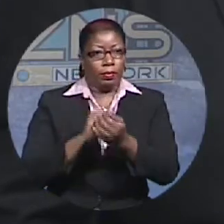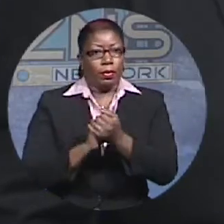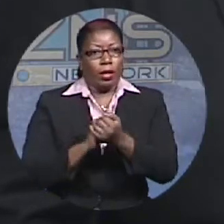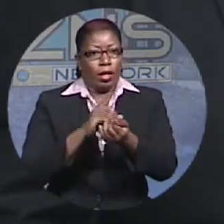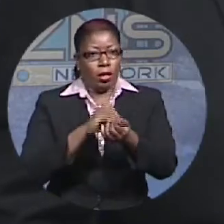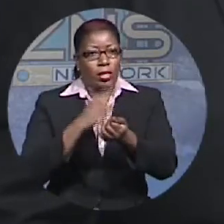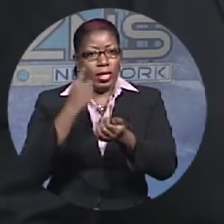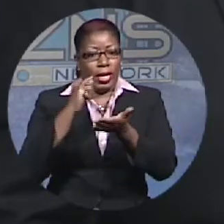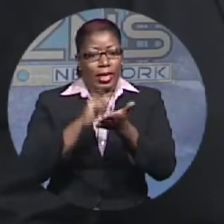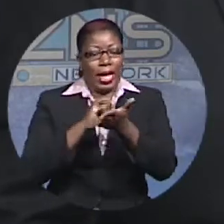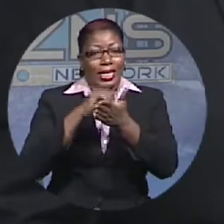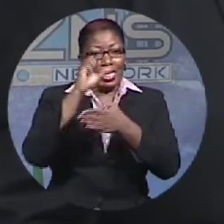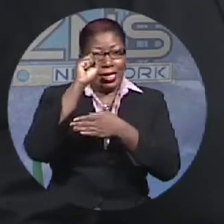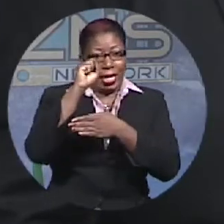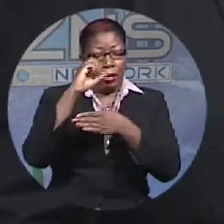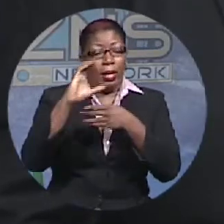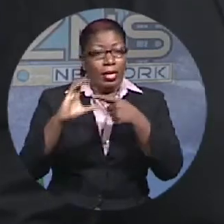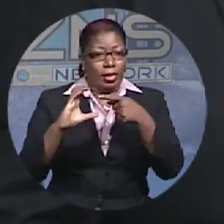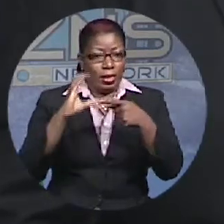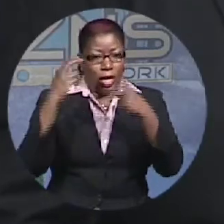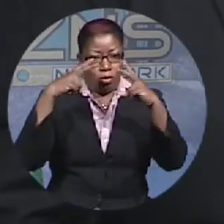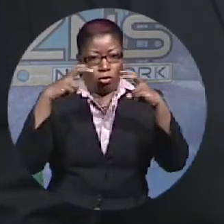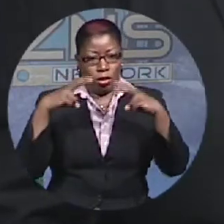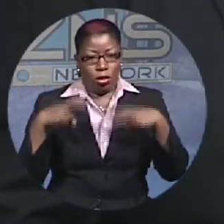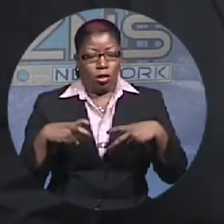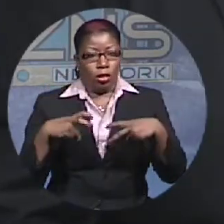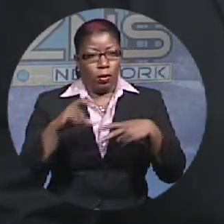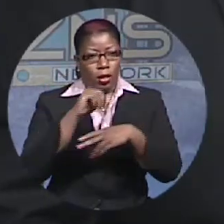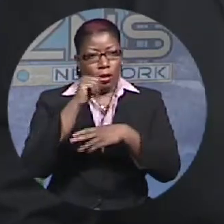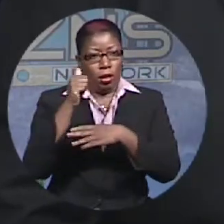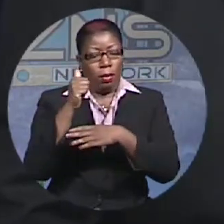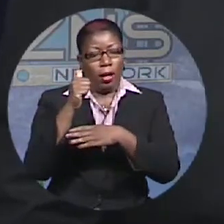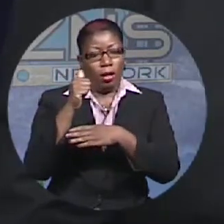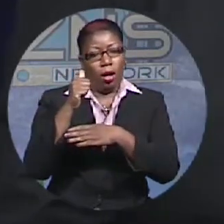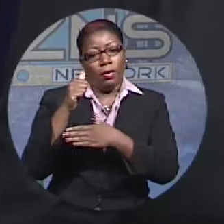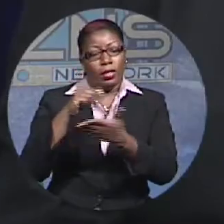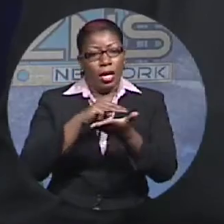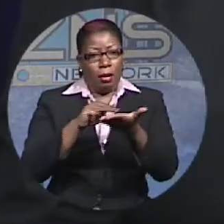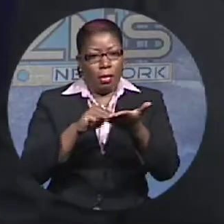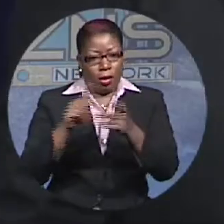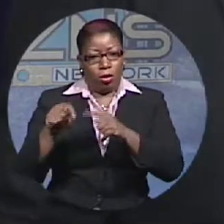stem cell research can now become another core element of its pioneering medical tourism program.